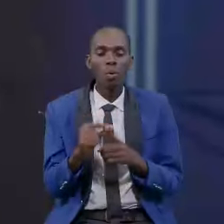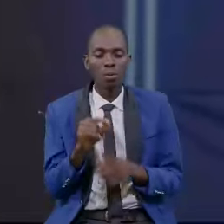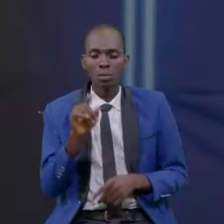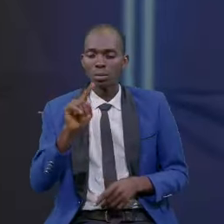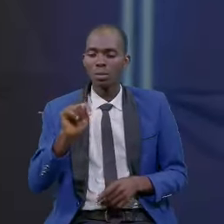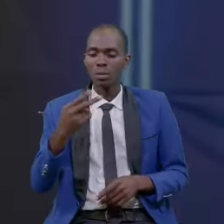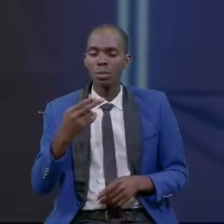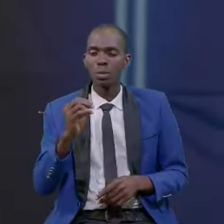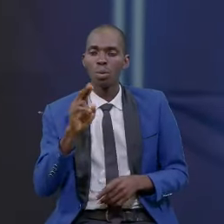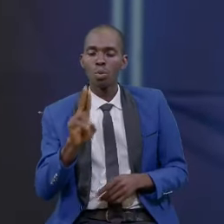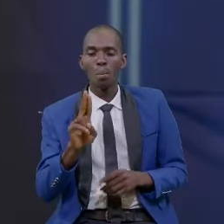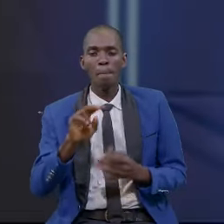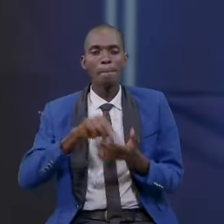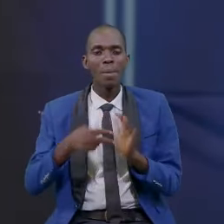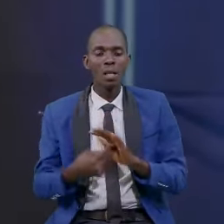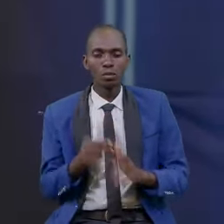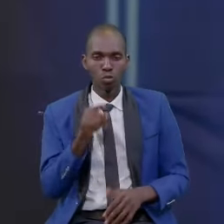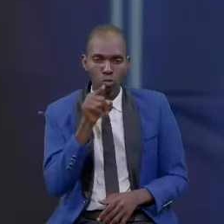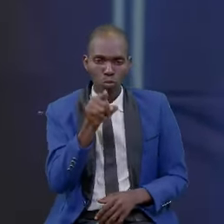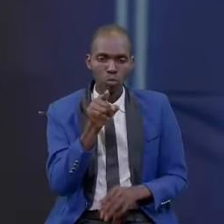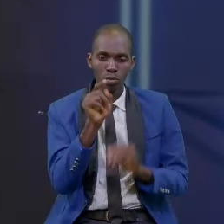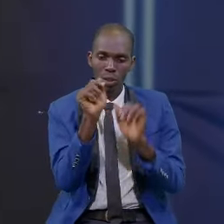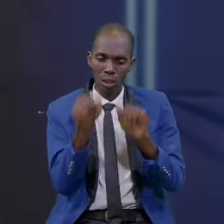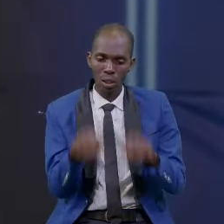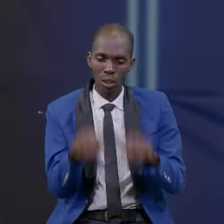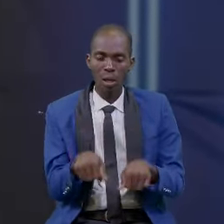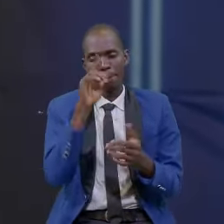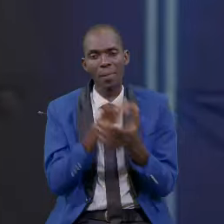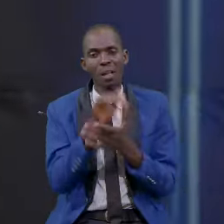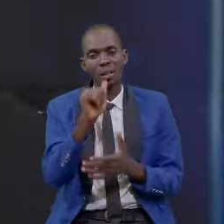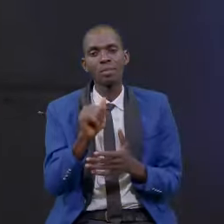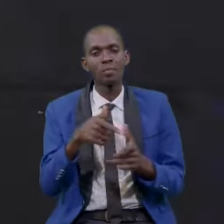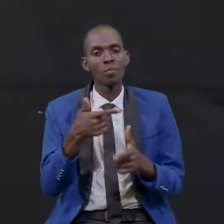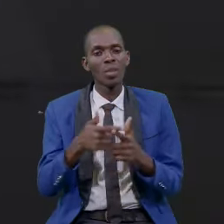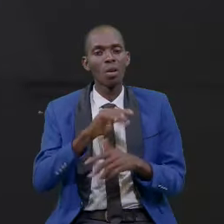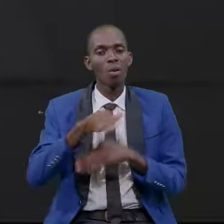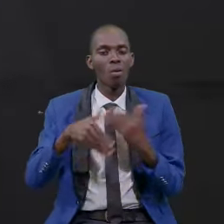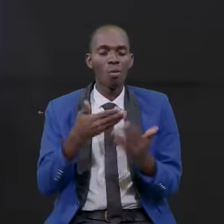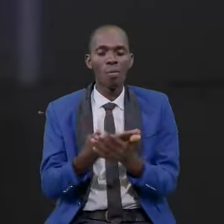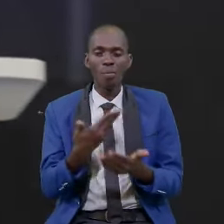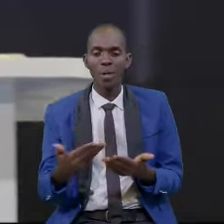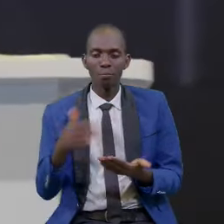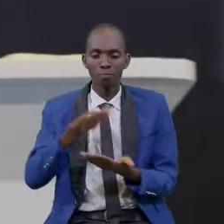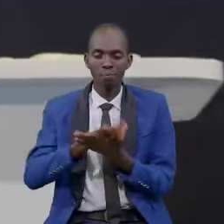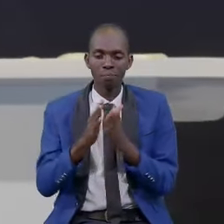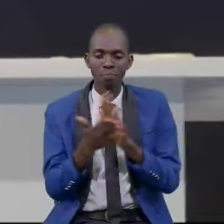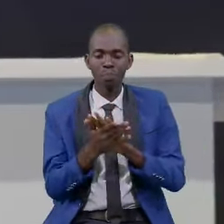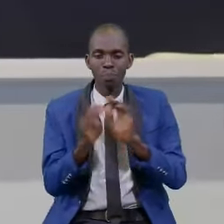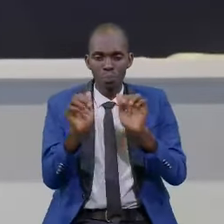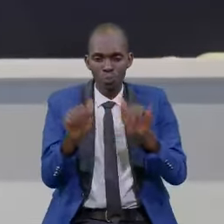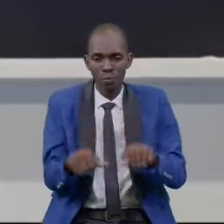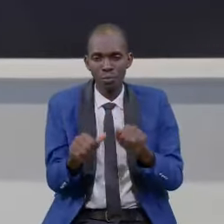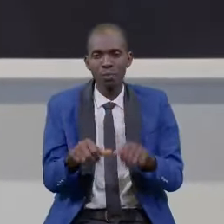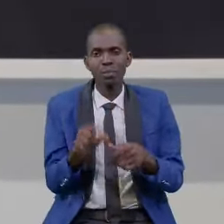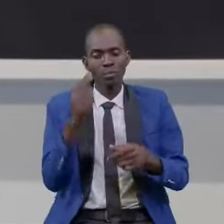you can believe, all things are possible for him,